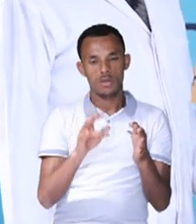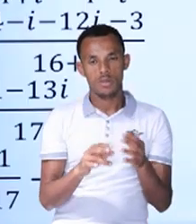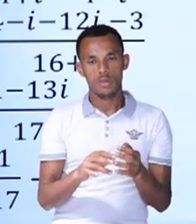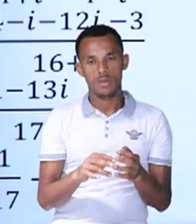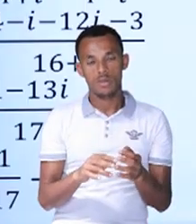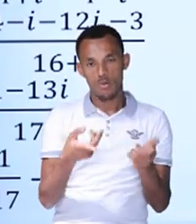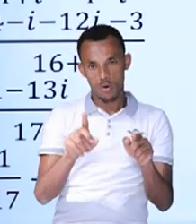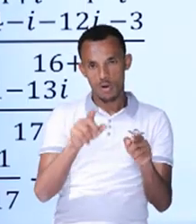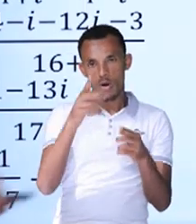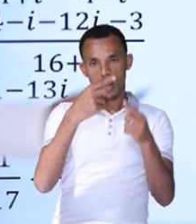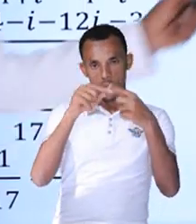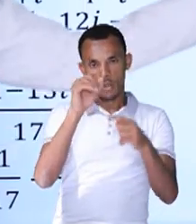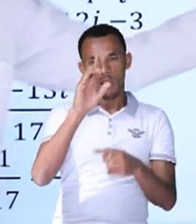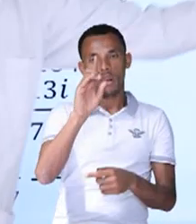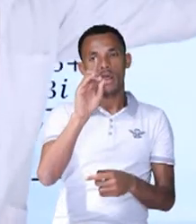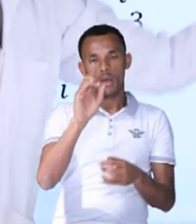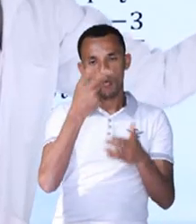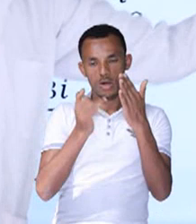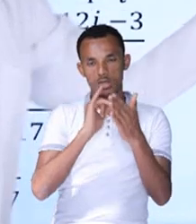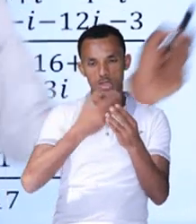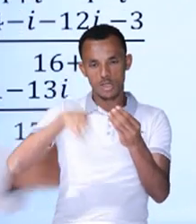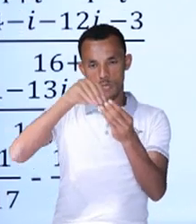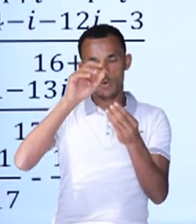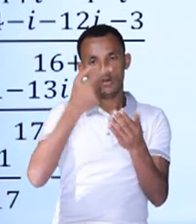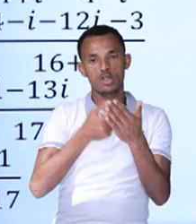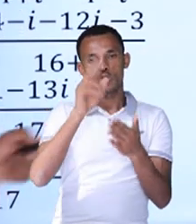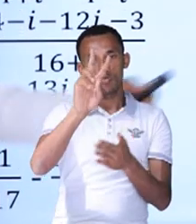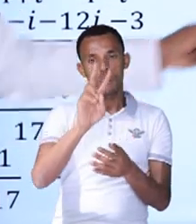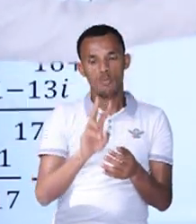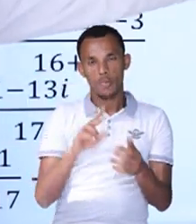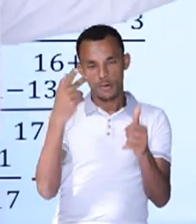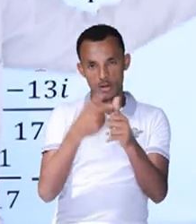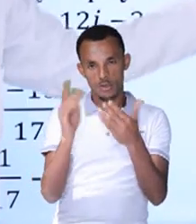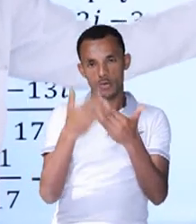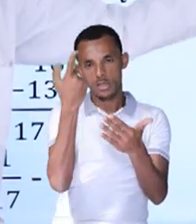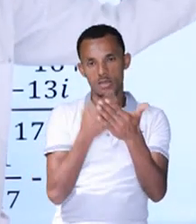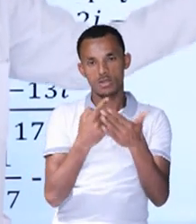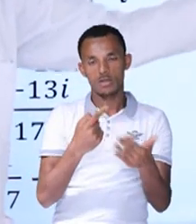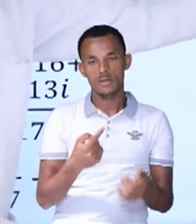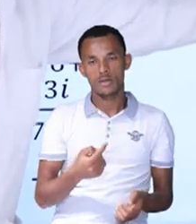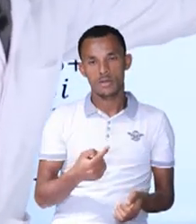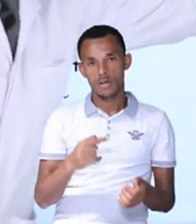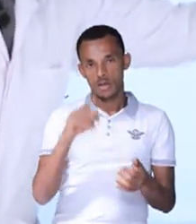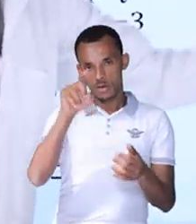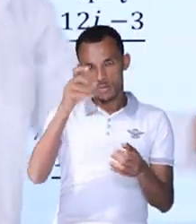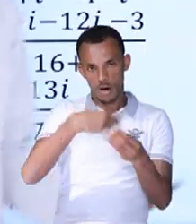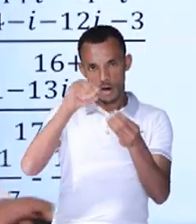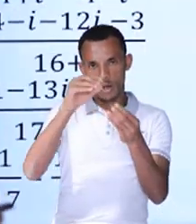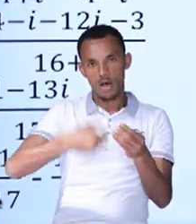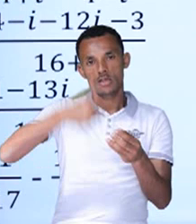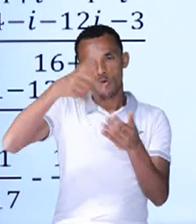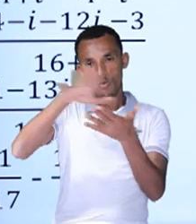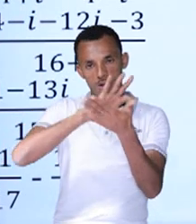comes. When you are coming to D, what is the sum of these two? First, simplify this one. Should be added up with